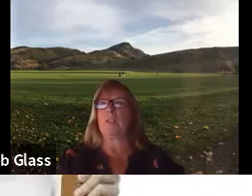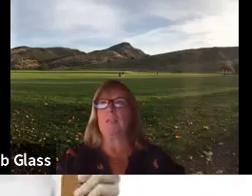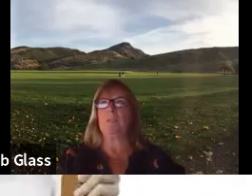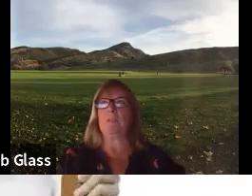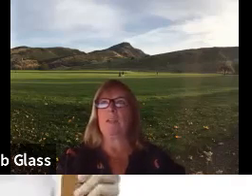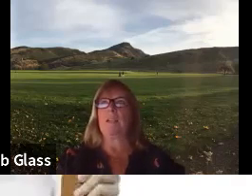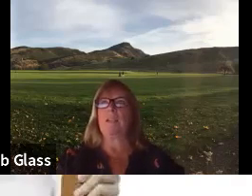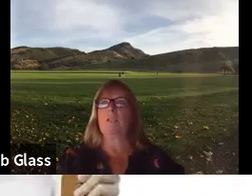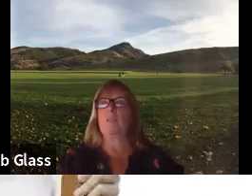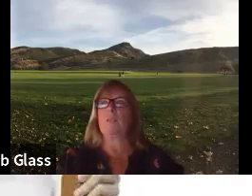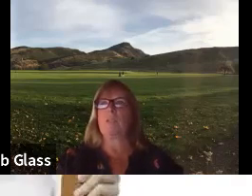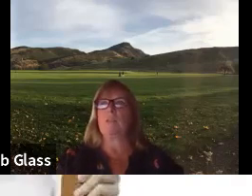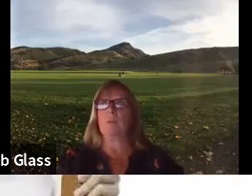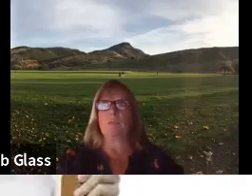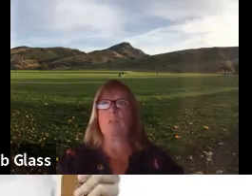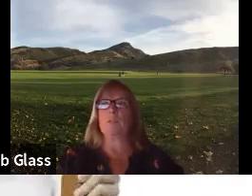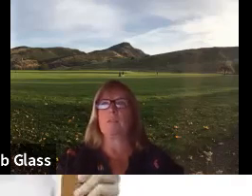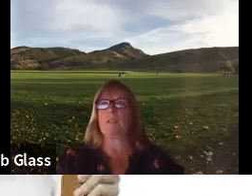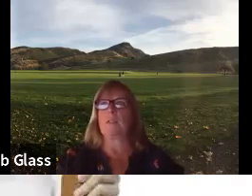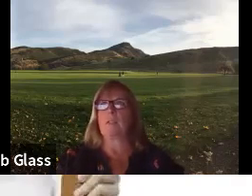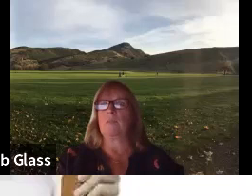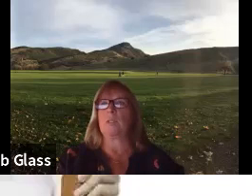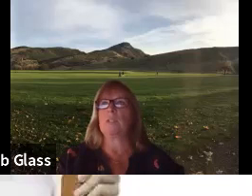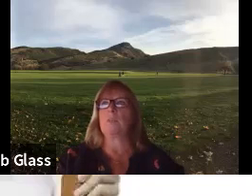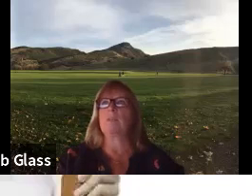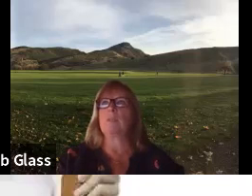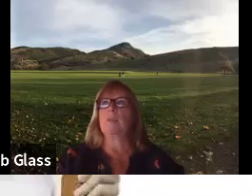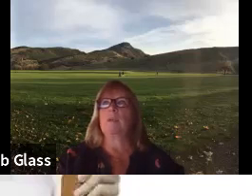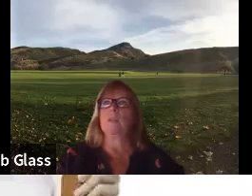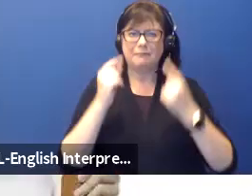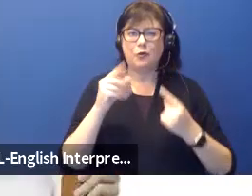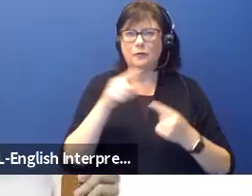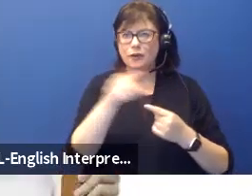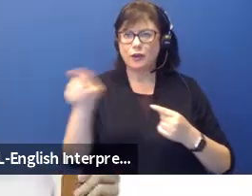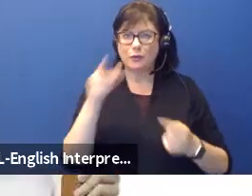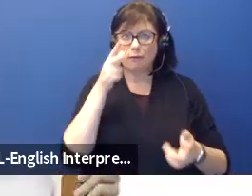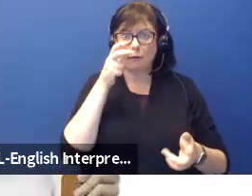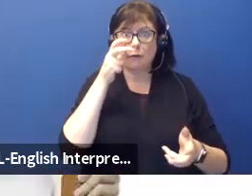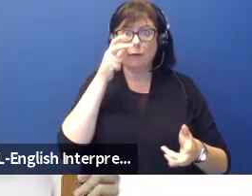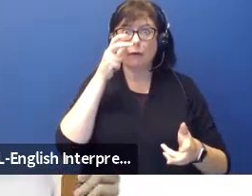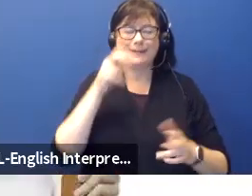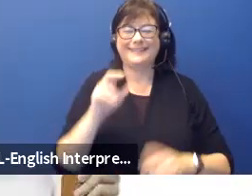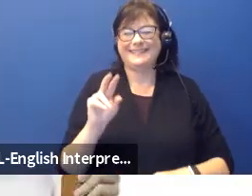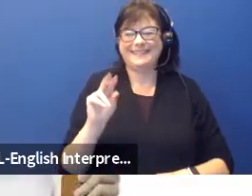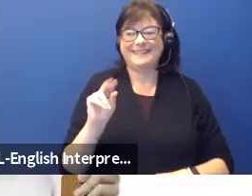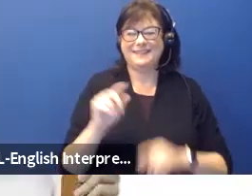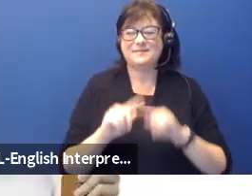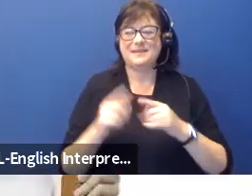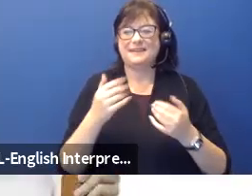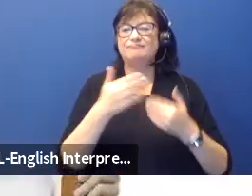because that's not nice for the interpreters nor for you as participants. So let's talk quickly about managing this